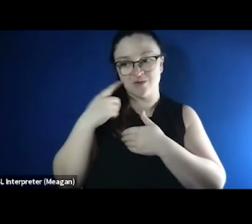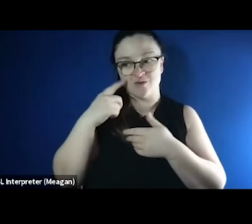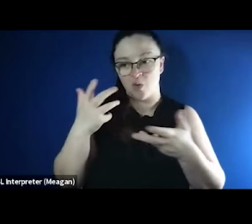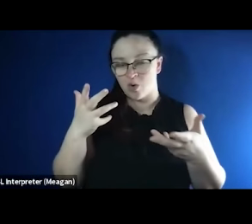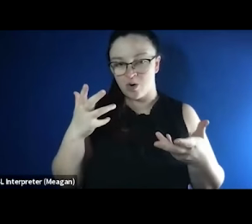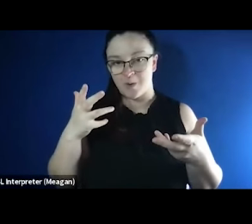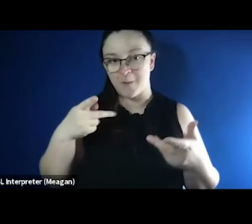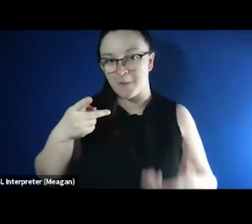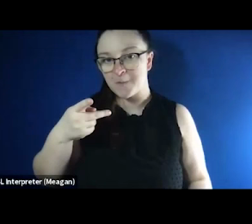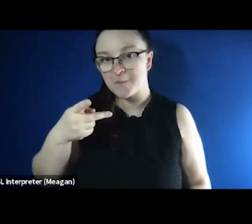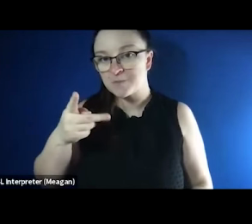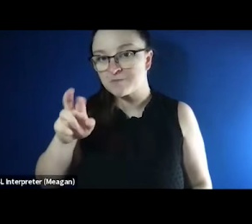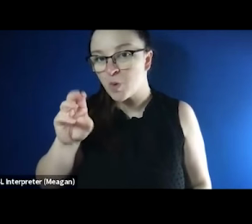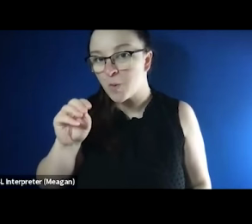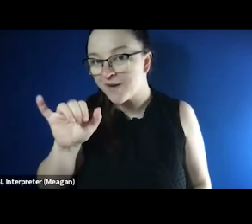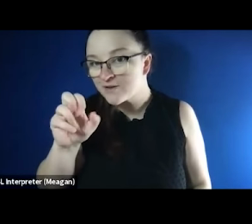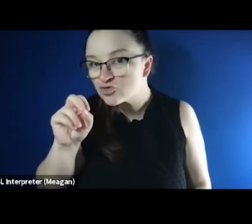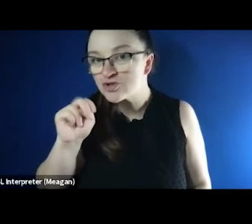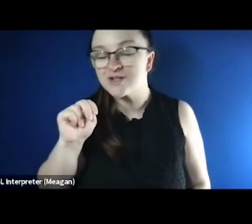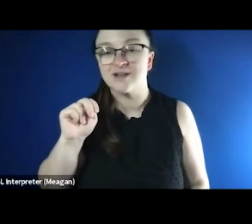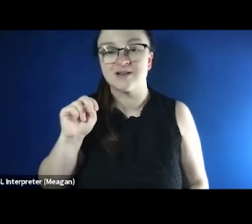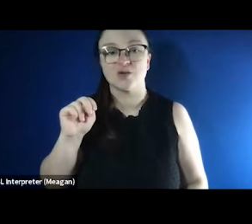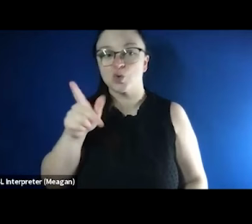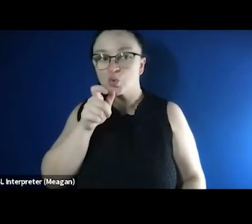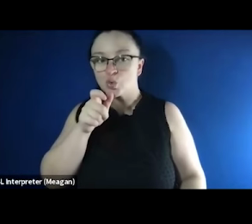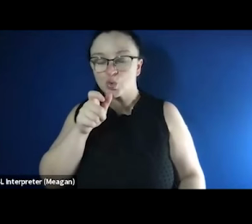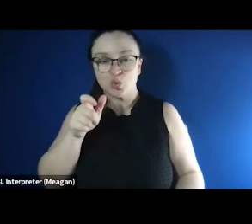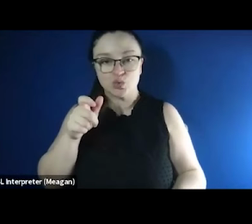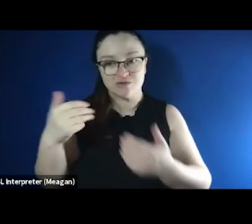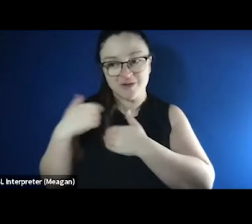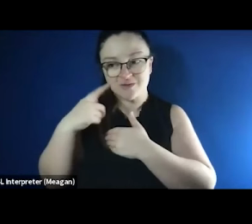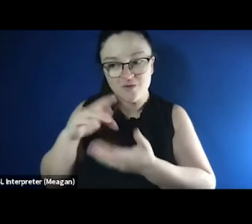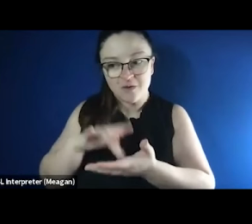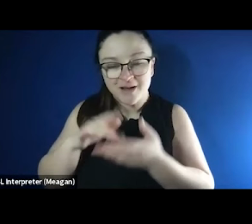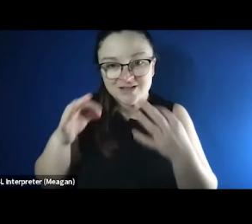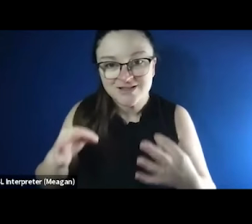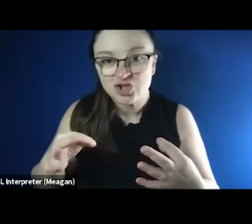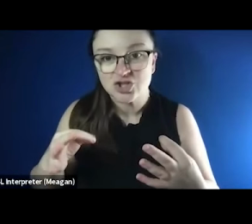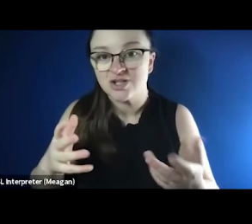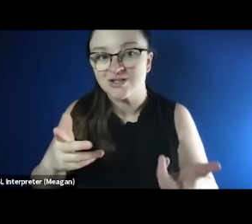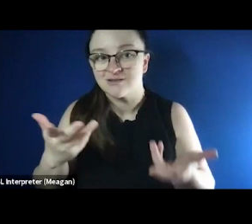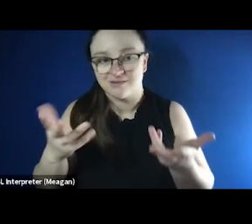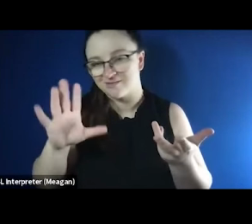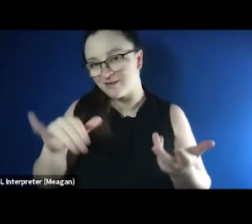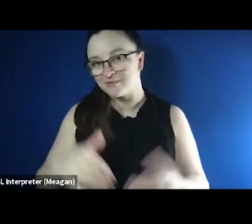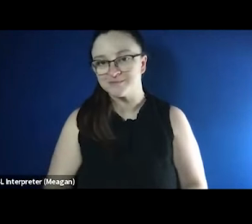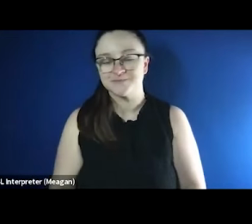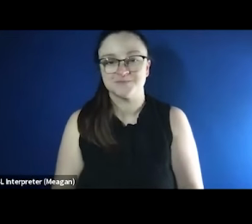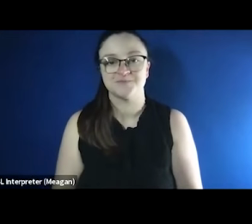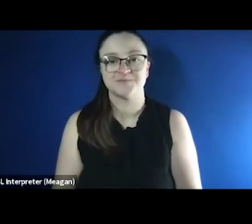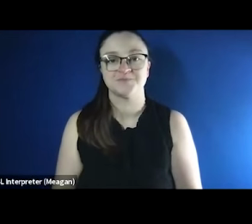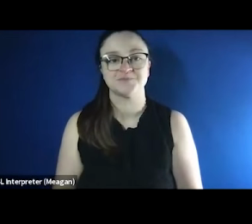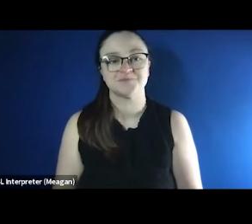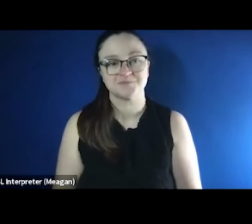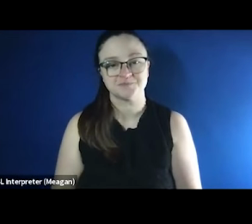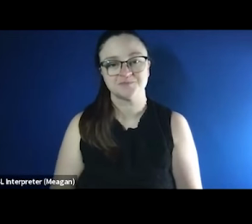is facing health-related challenges, how are surrogates involved in the supervision process, and things of that sort?